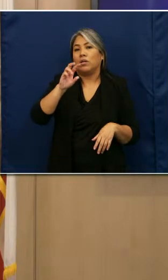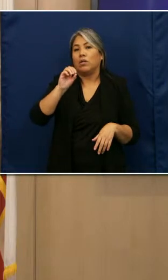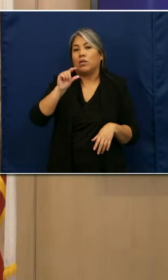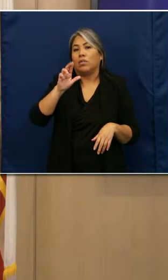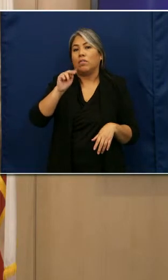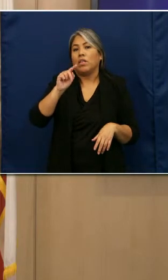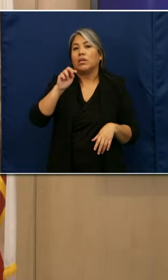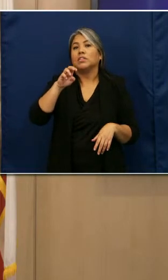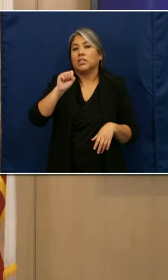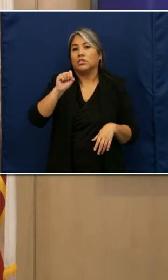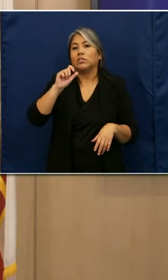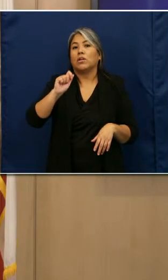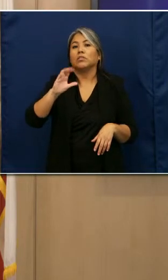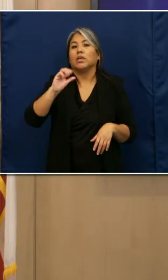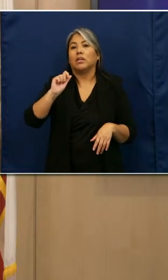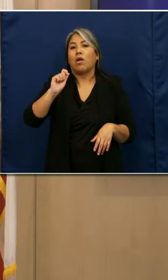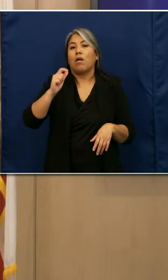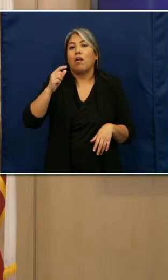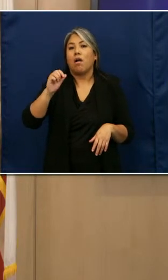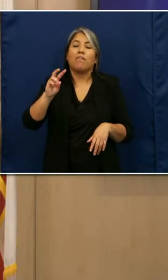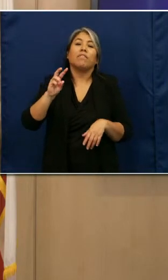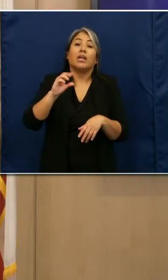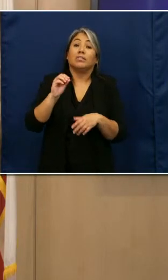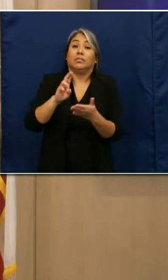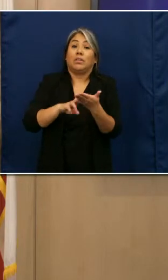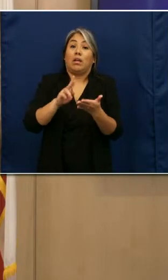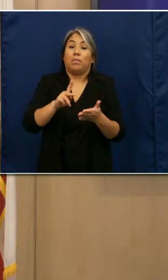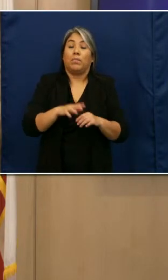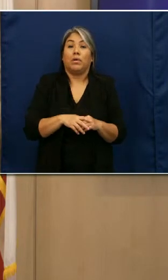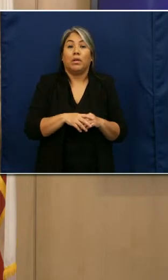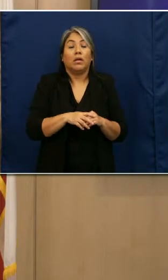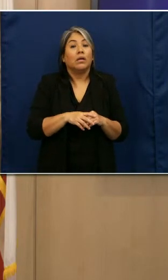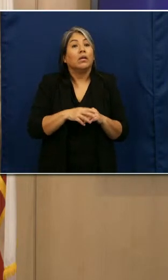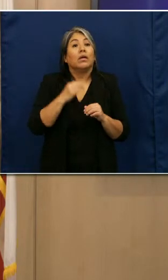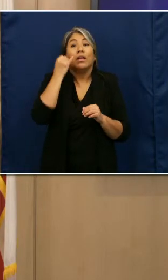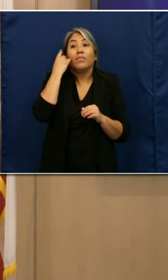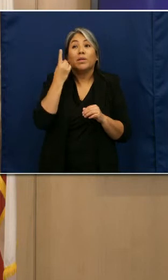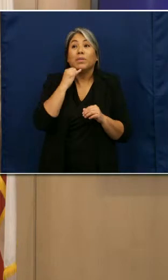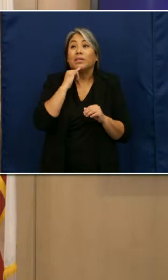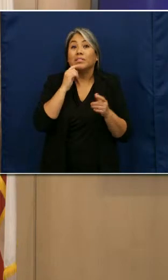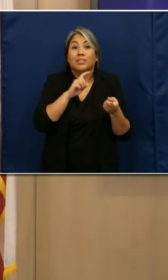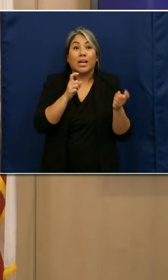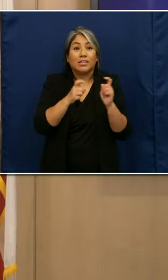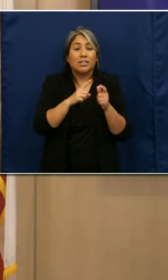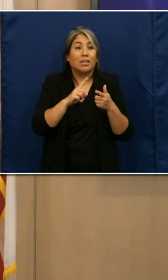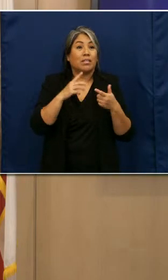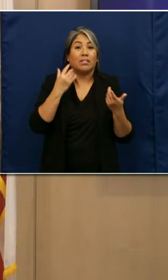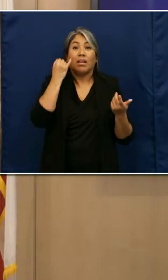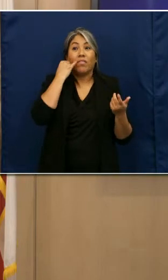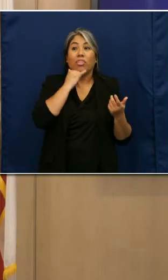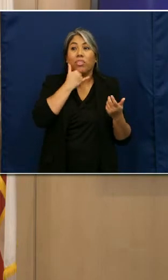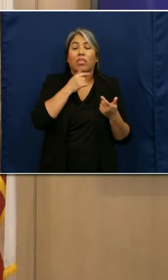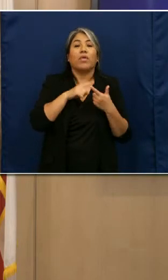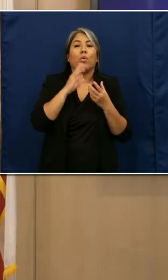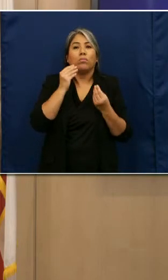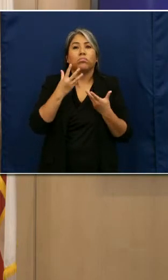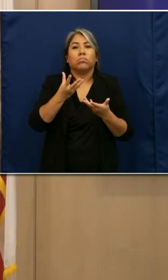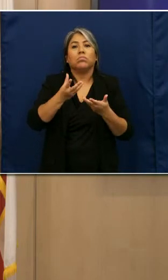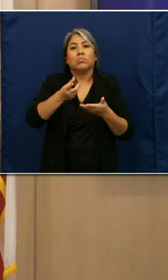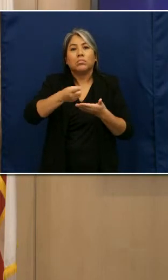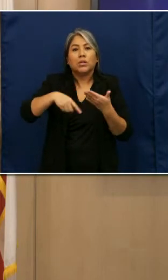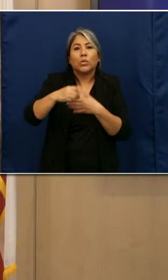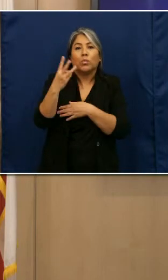healthcarevolunteers.ca.gov and sign up. Unless conditions change, we will provide our next update next week on Wednesday